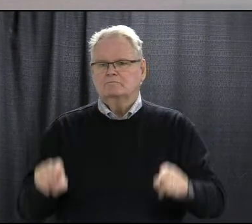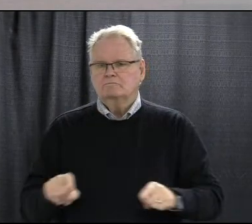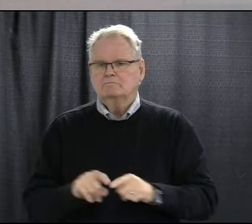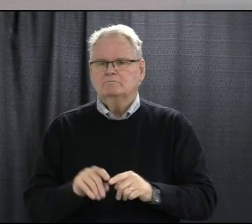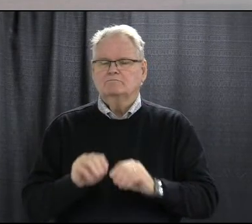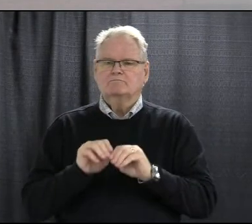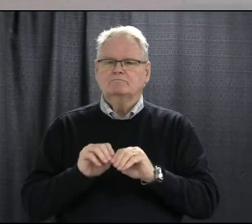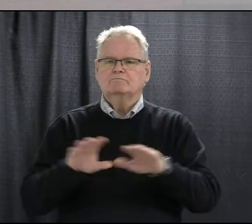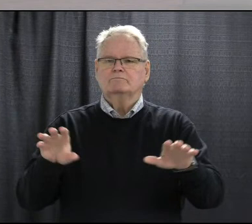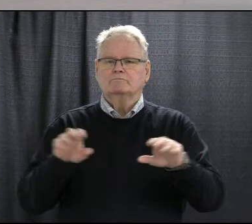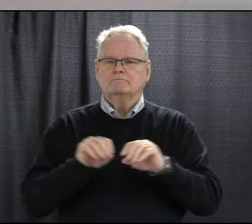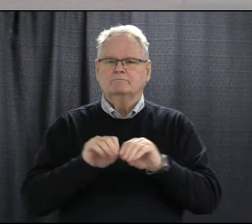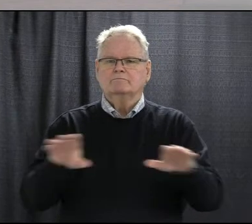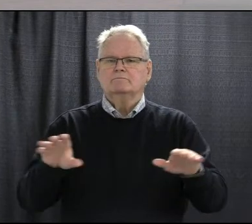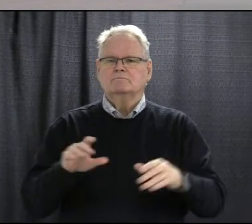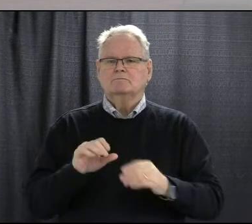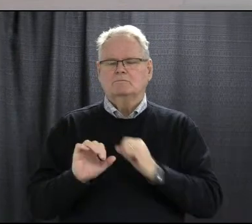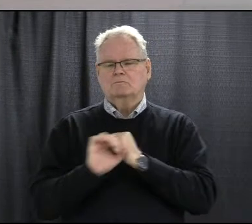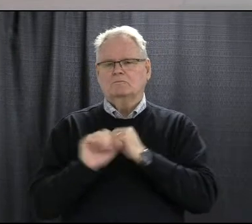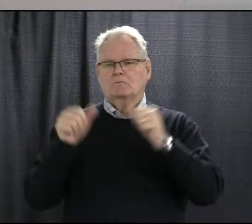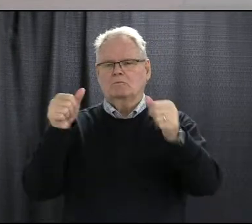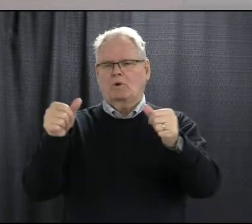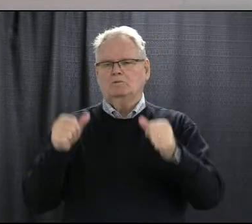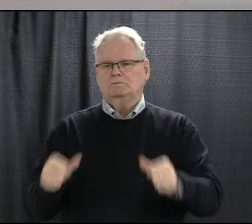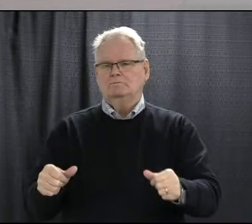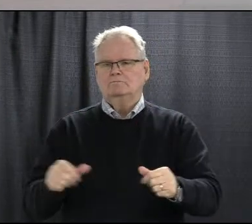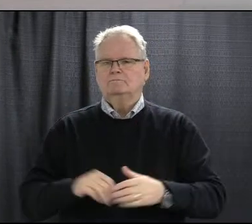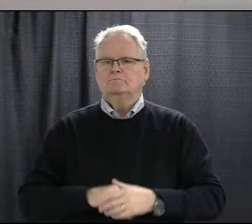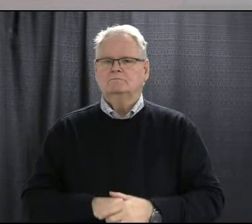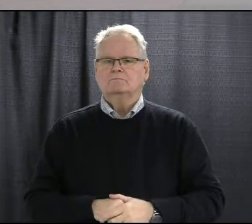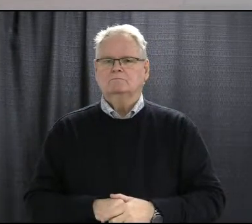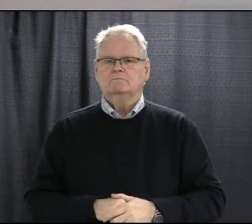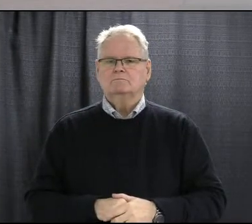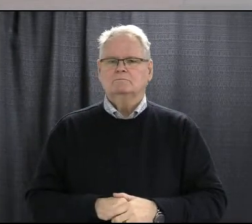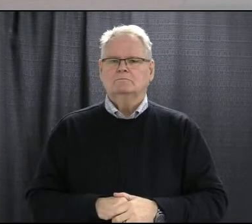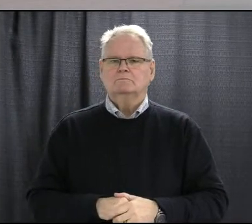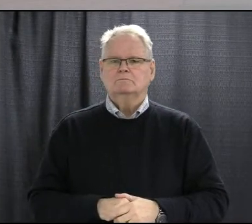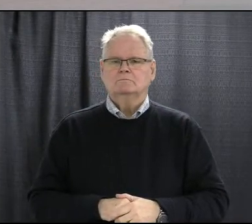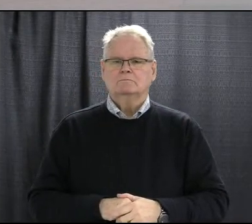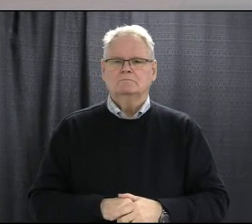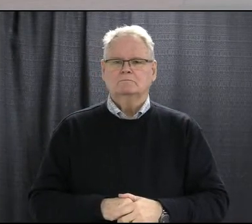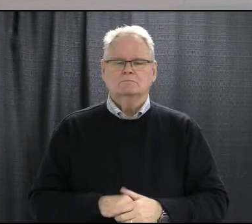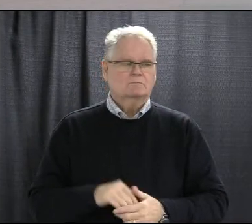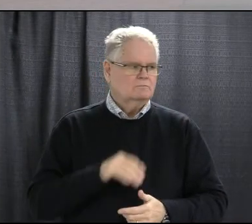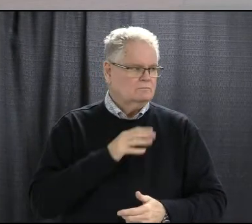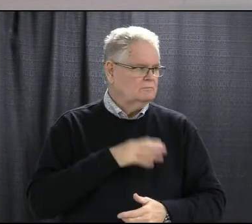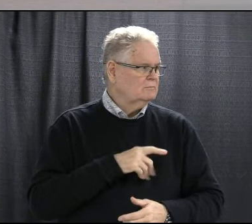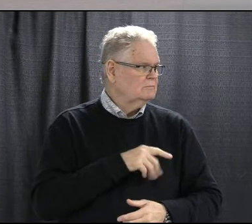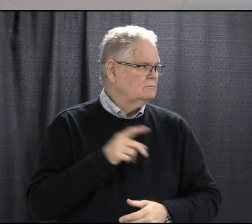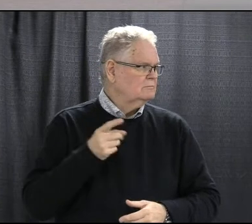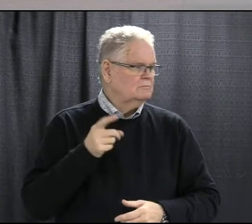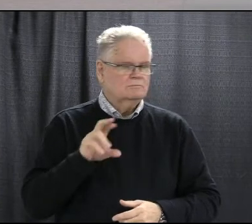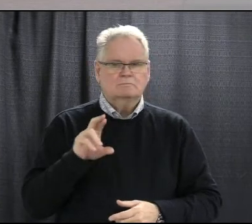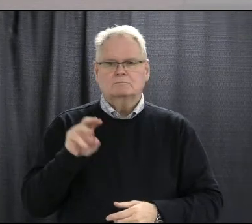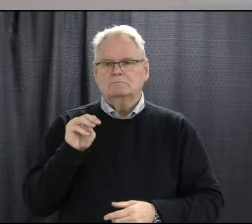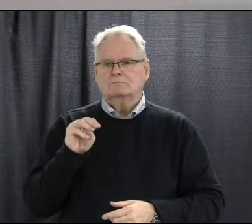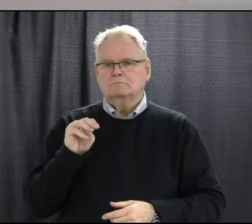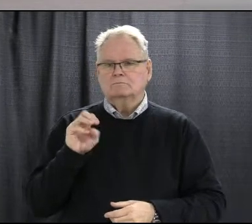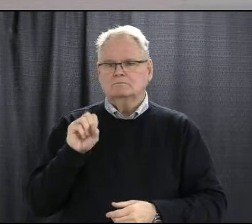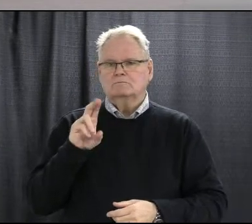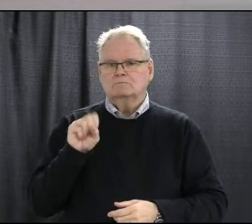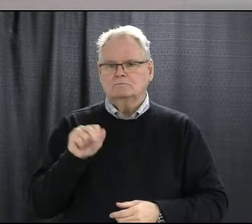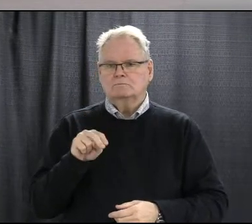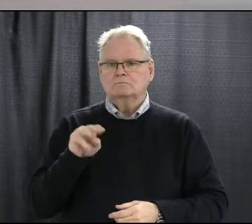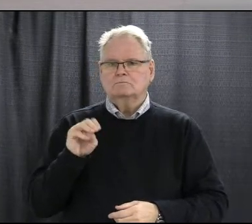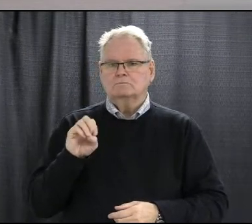Dr. Mercer, you see firsthand in your role the challenges that seniors face in terms of access to their care. What sort of difference